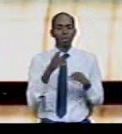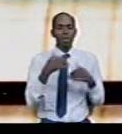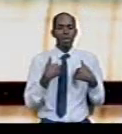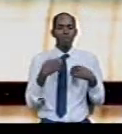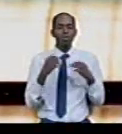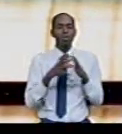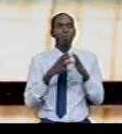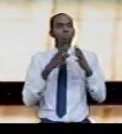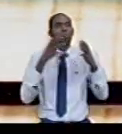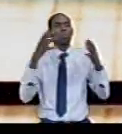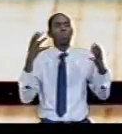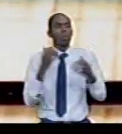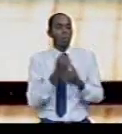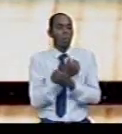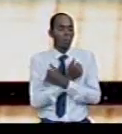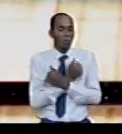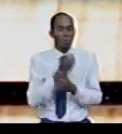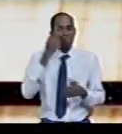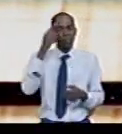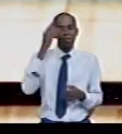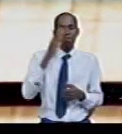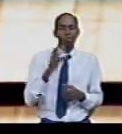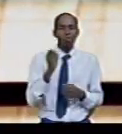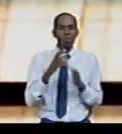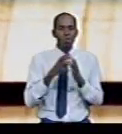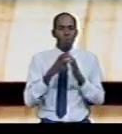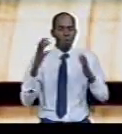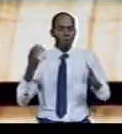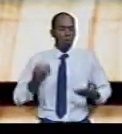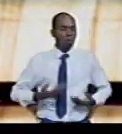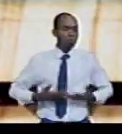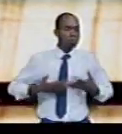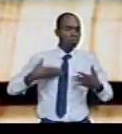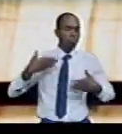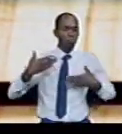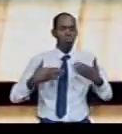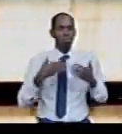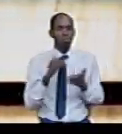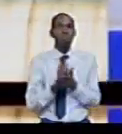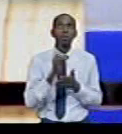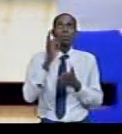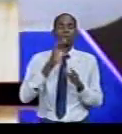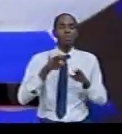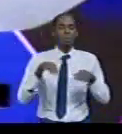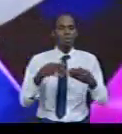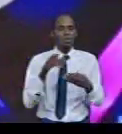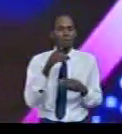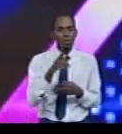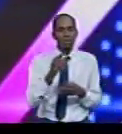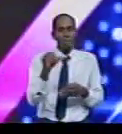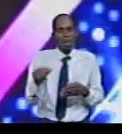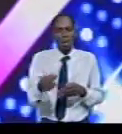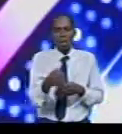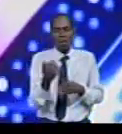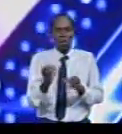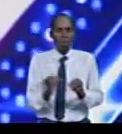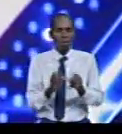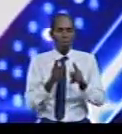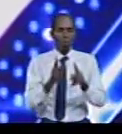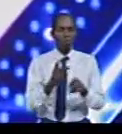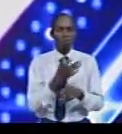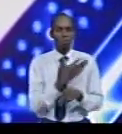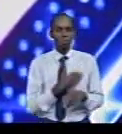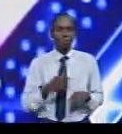so much excitement that God had given him another chance. And then he so